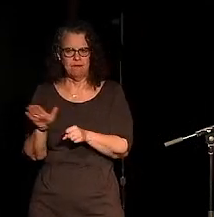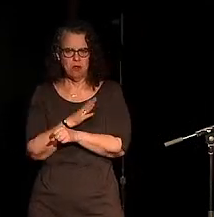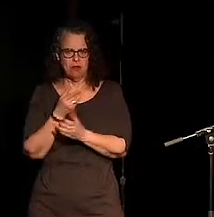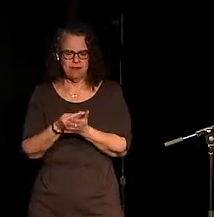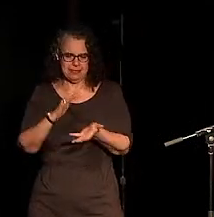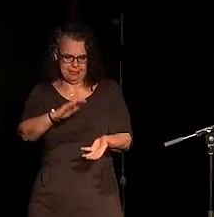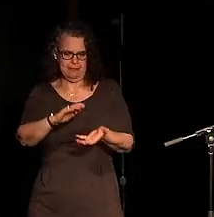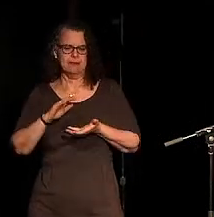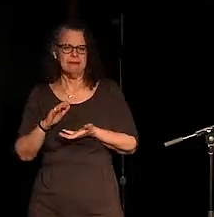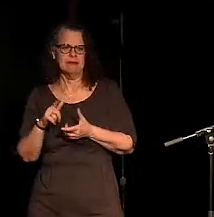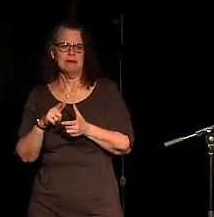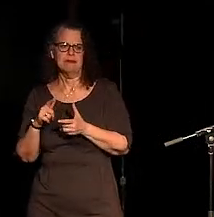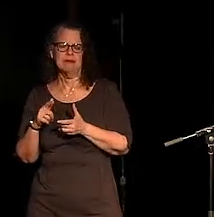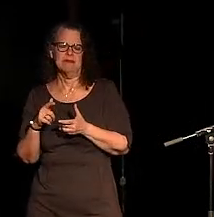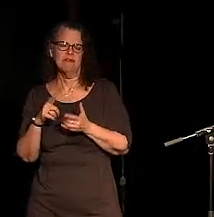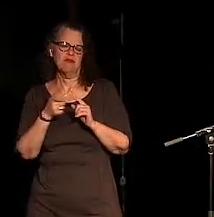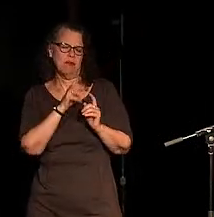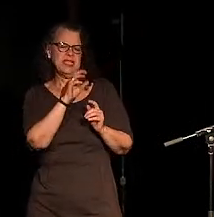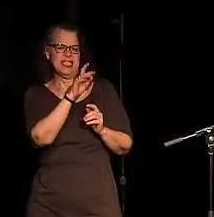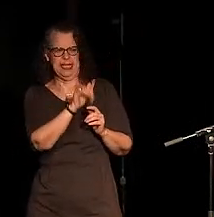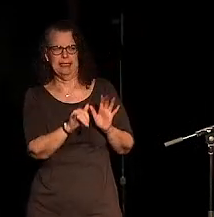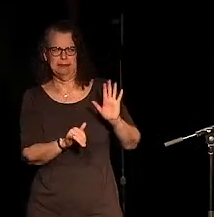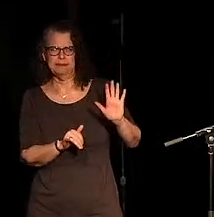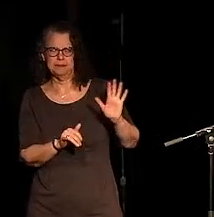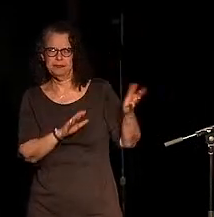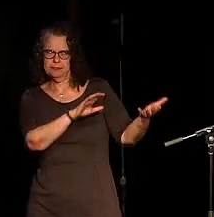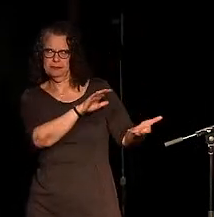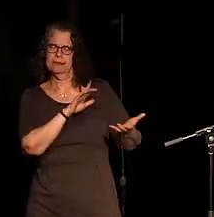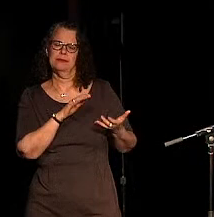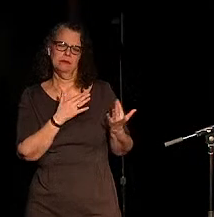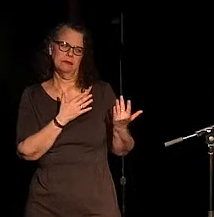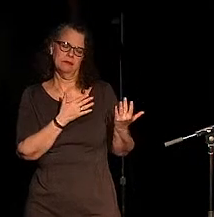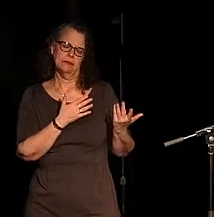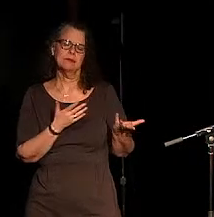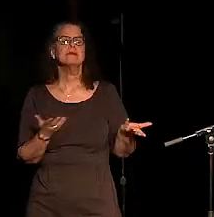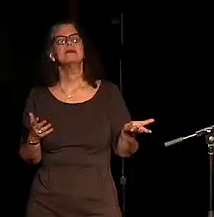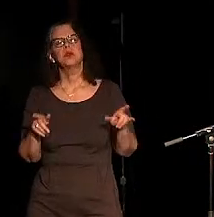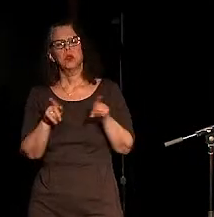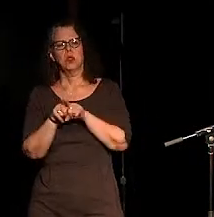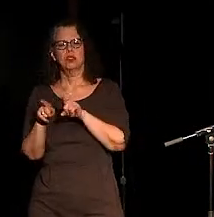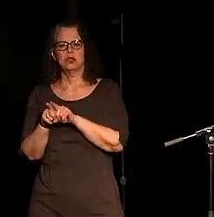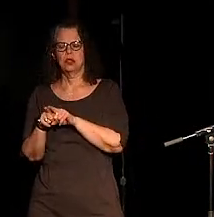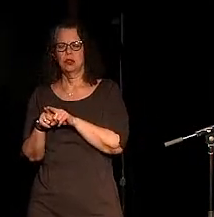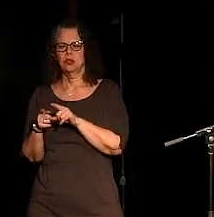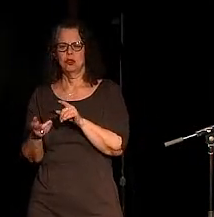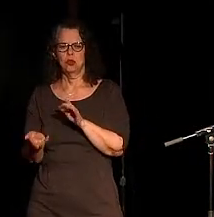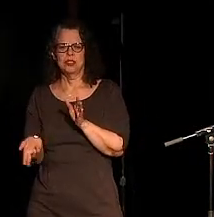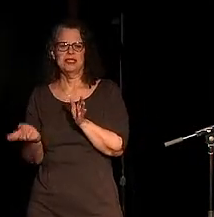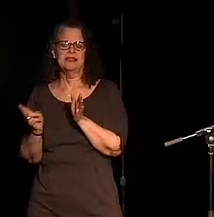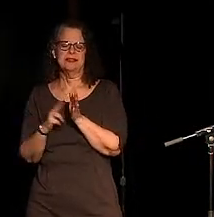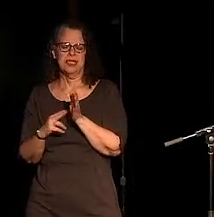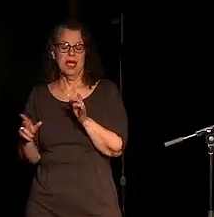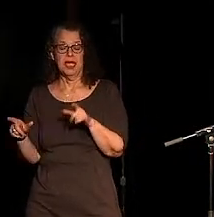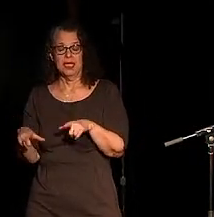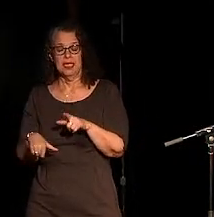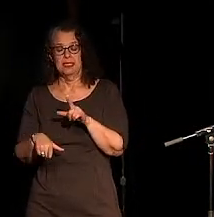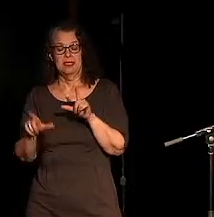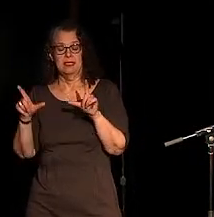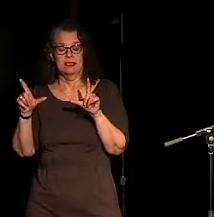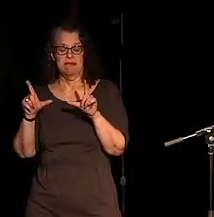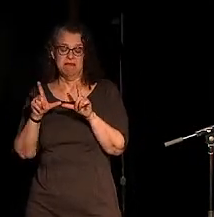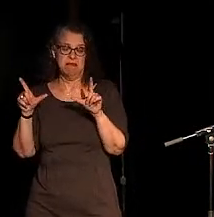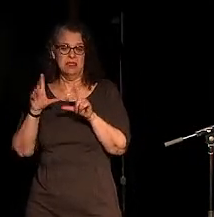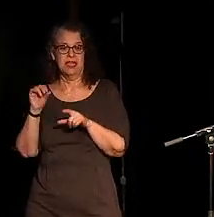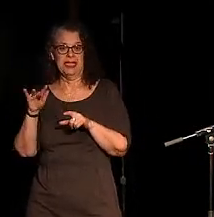that starts by the city. We're also renewing the lease for the B building. As part of the